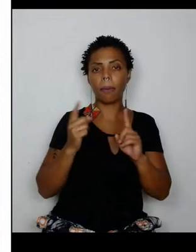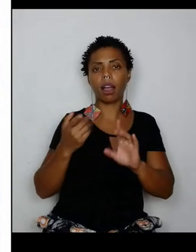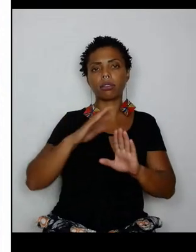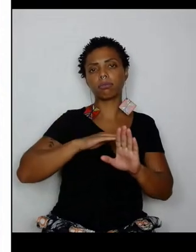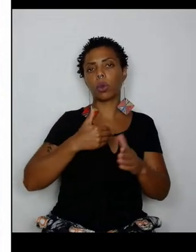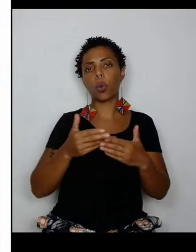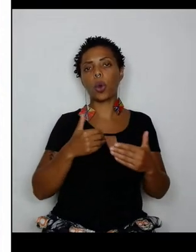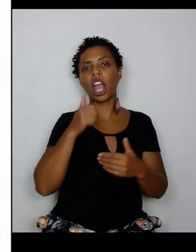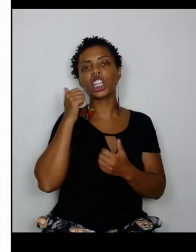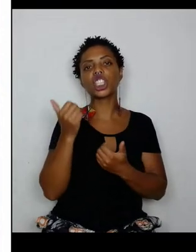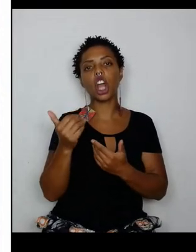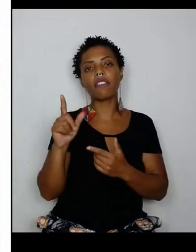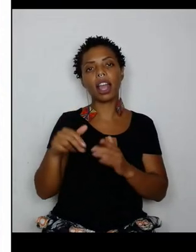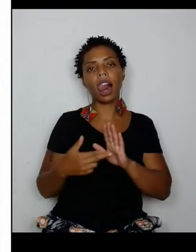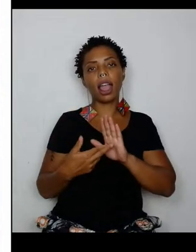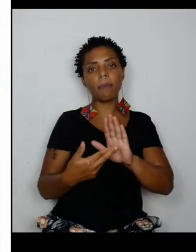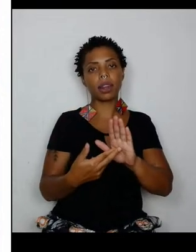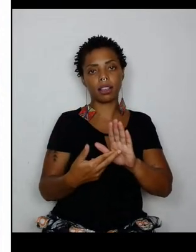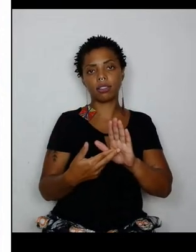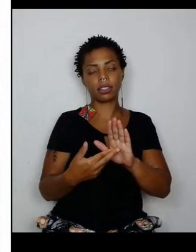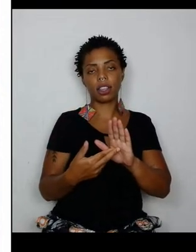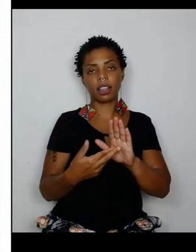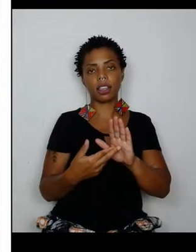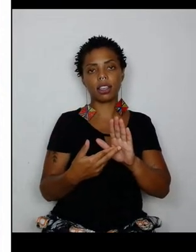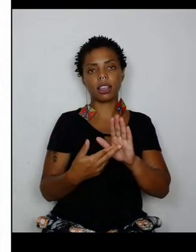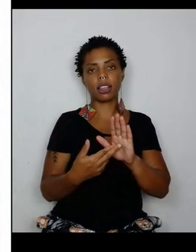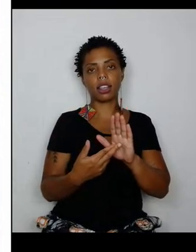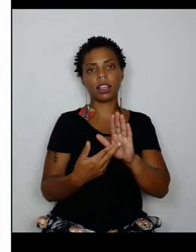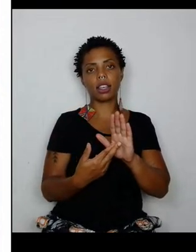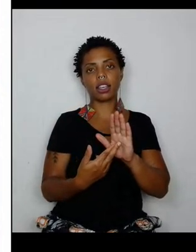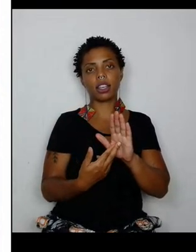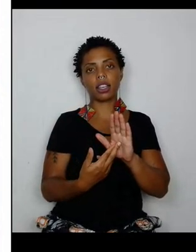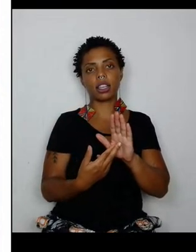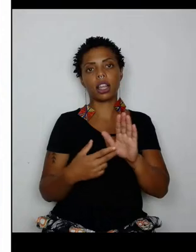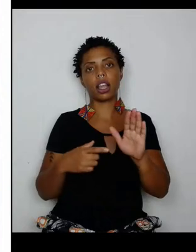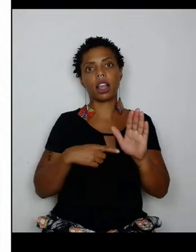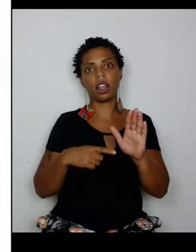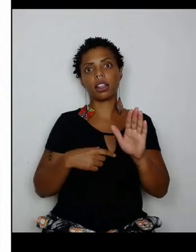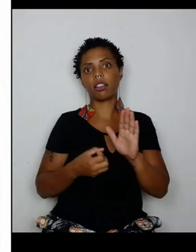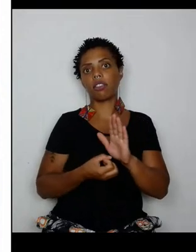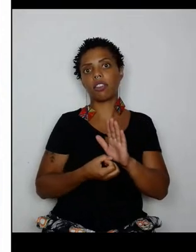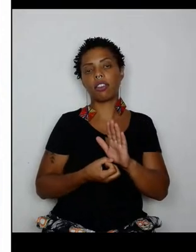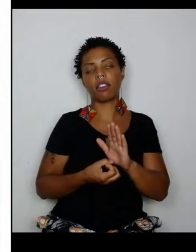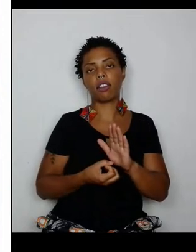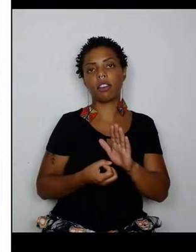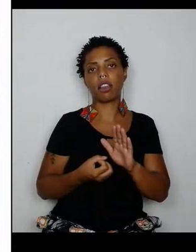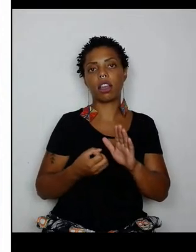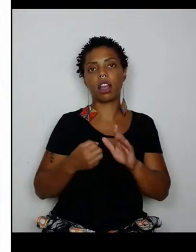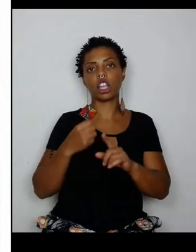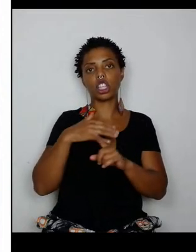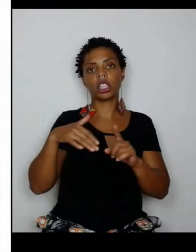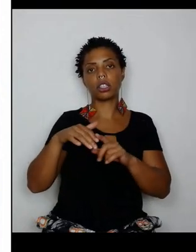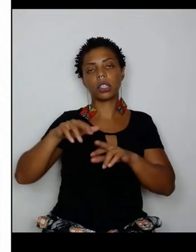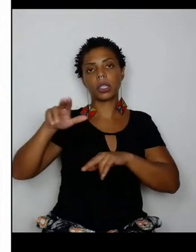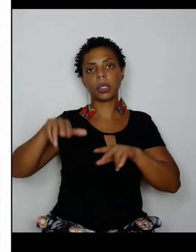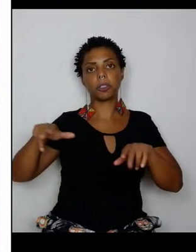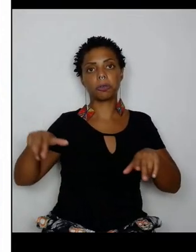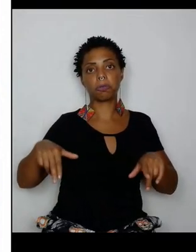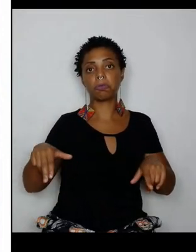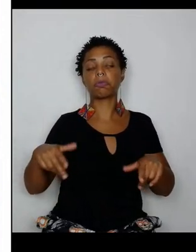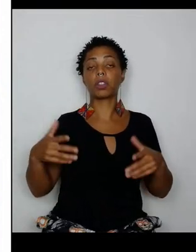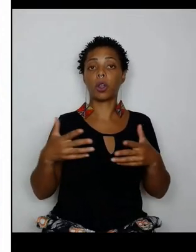led multiple and complex social lives through reproduction particularly to the authoritative vehicle of the scholarly